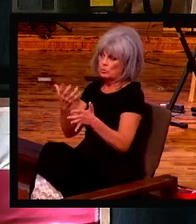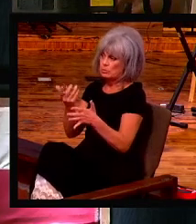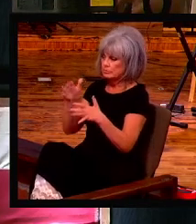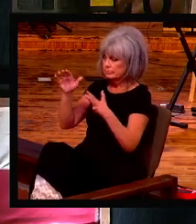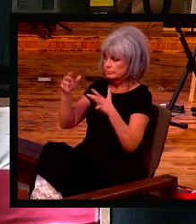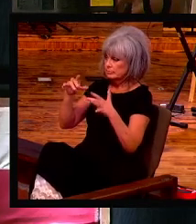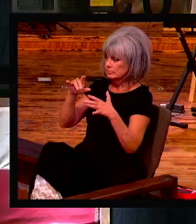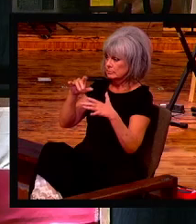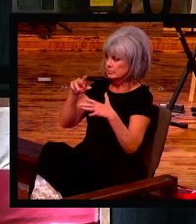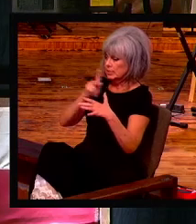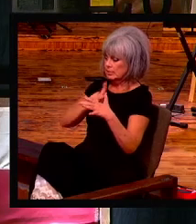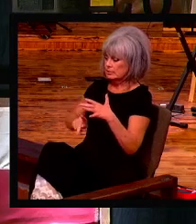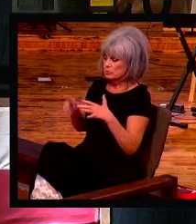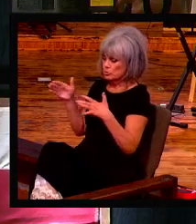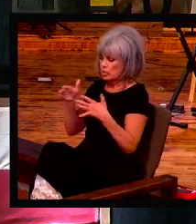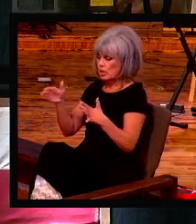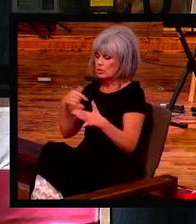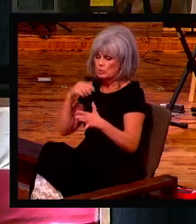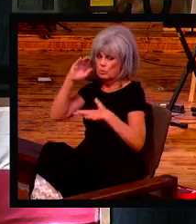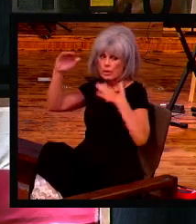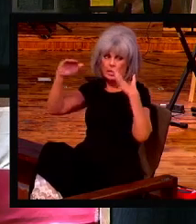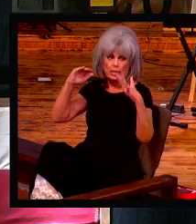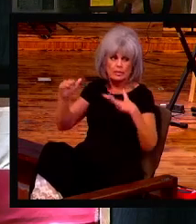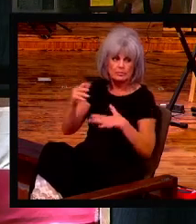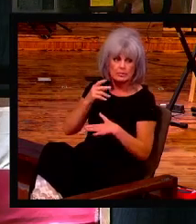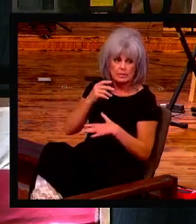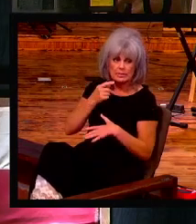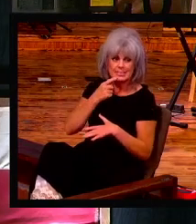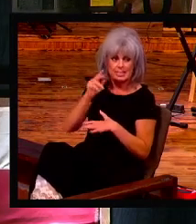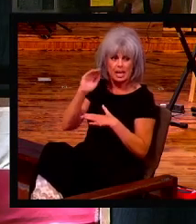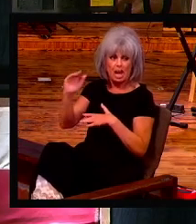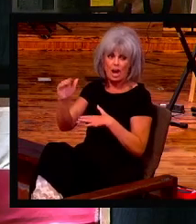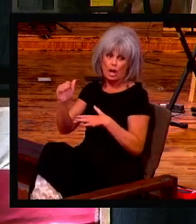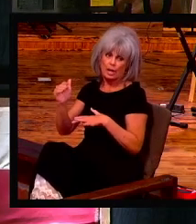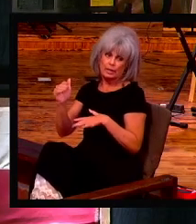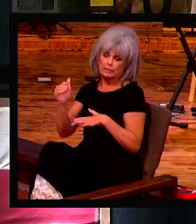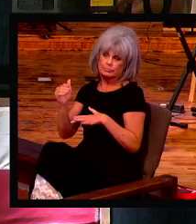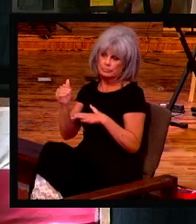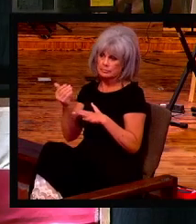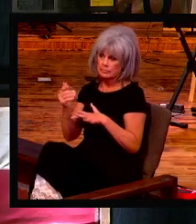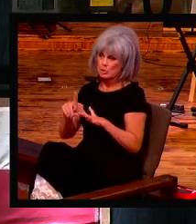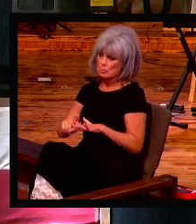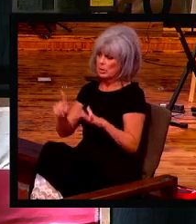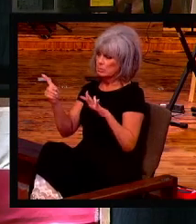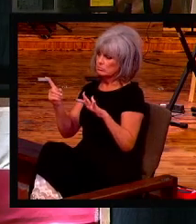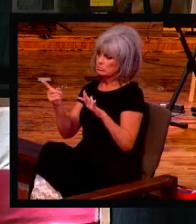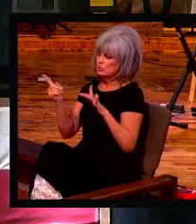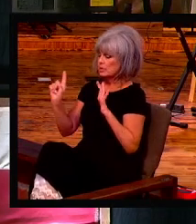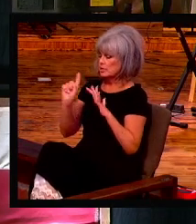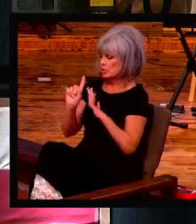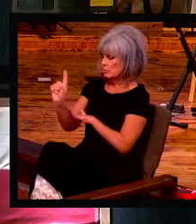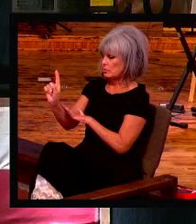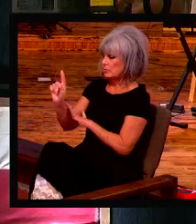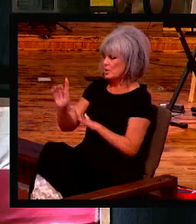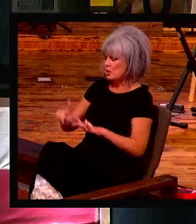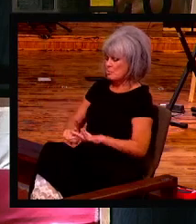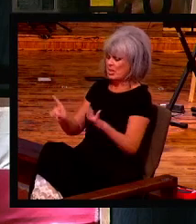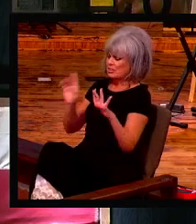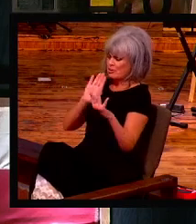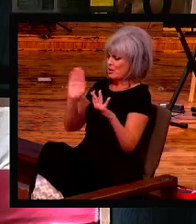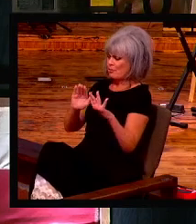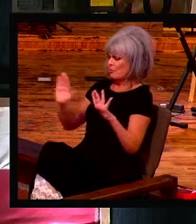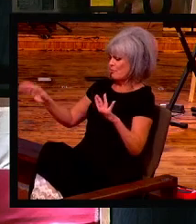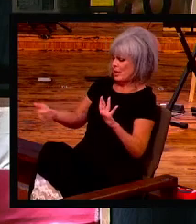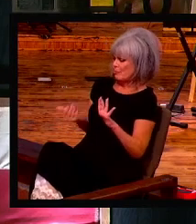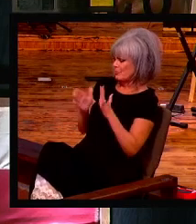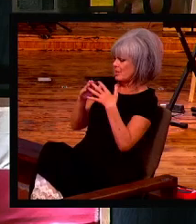nice to everybody. I'm gonna be a light. You wave, you say hi. You might have a little conversation in the hallway at the lockers. And then you keep it moving, but you would never have them over to your house. You would never go hang